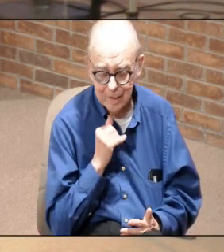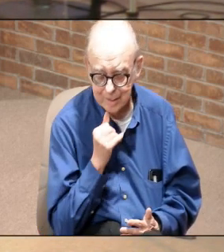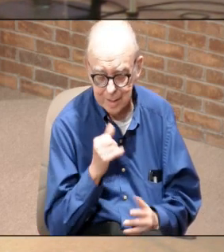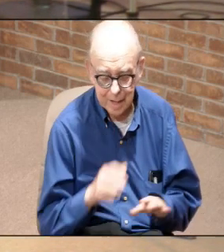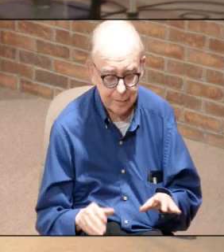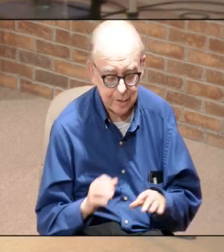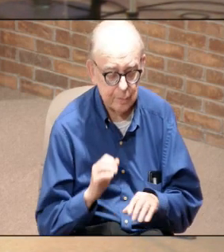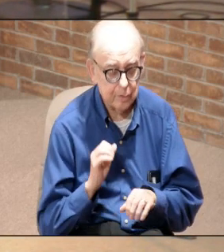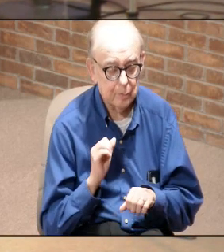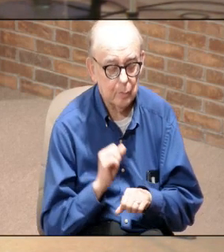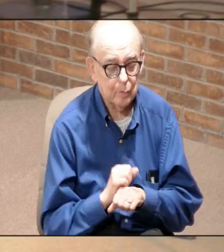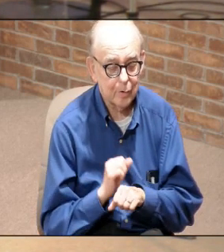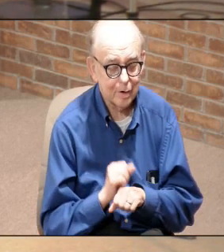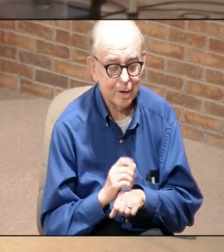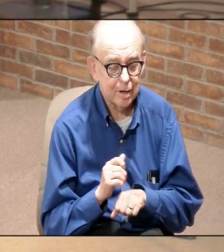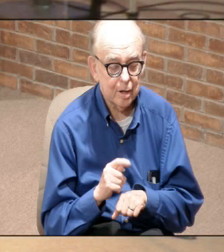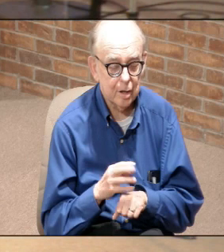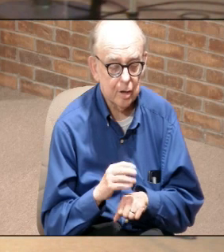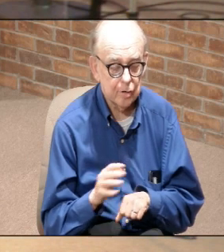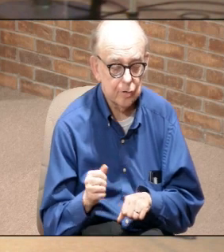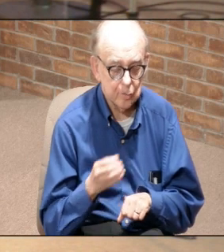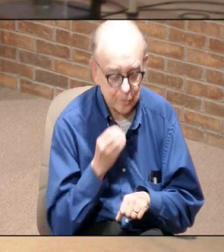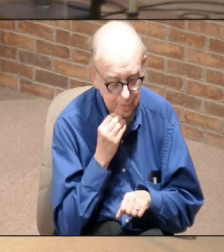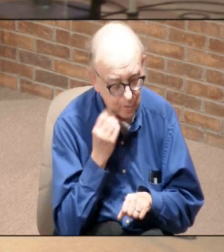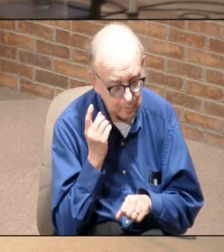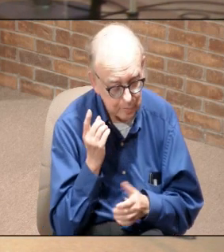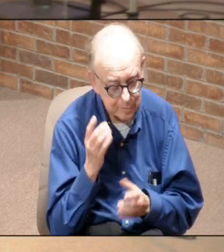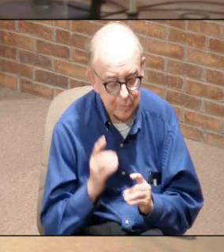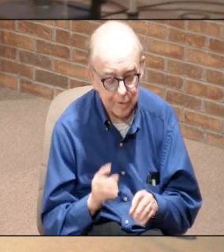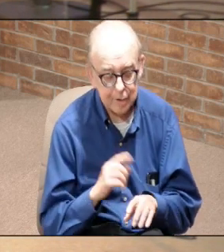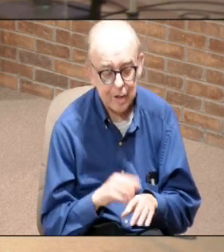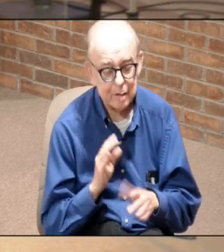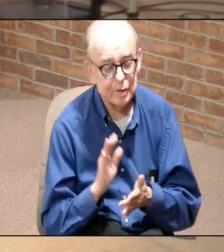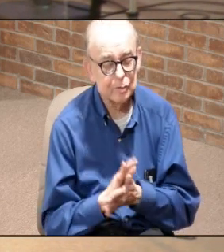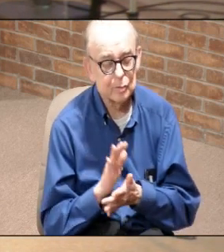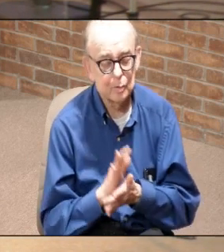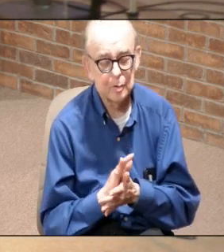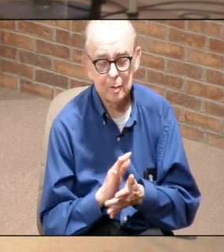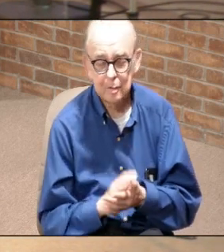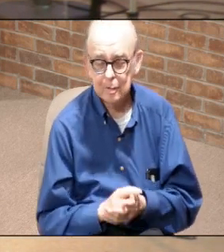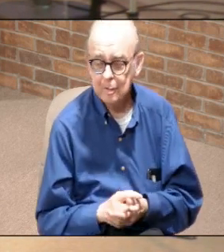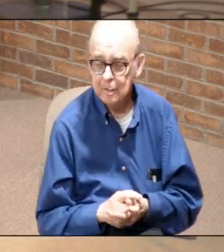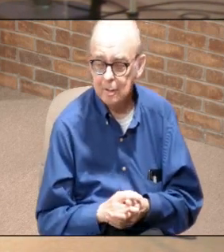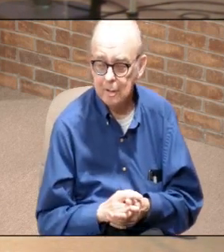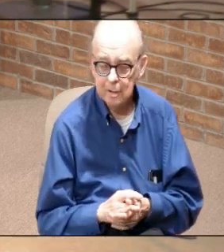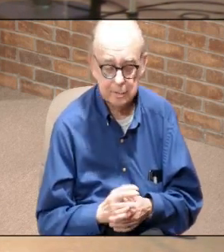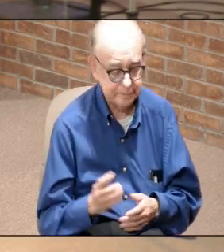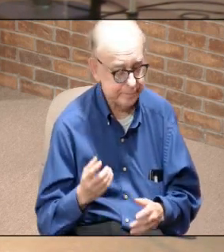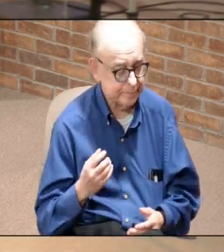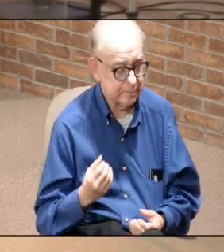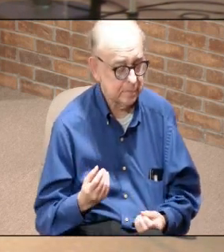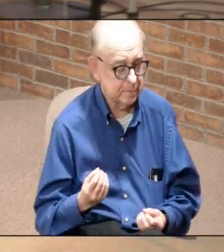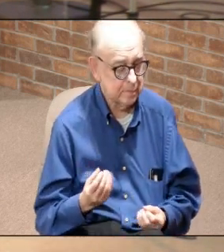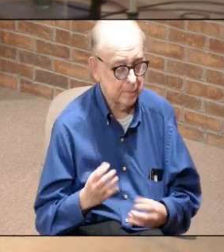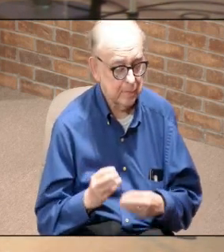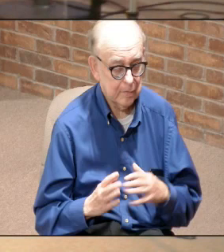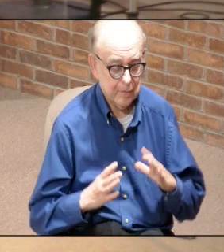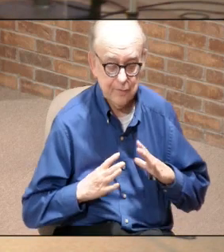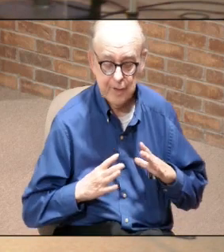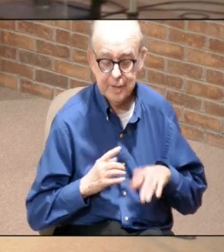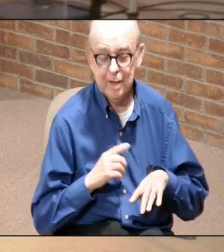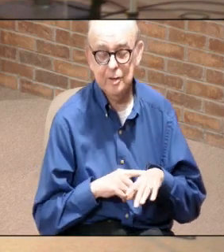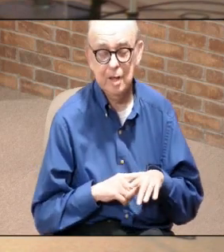chores while you were at school. Hey, To me, it was vacation